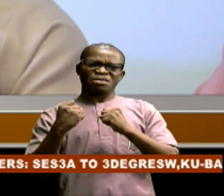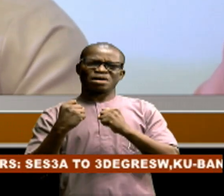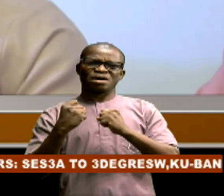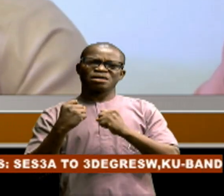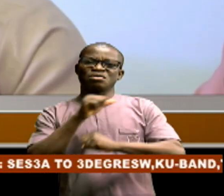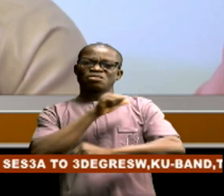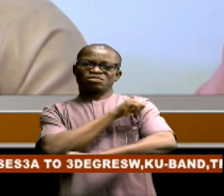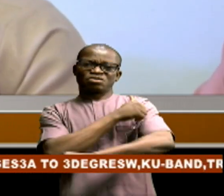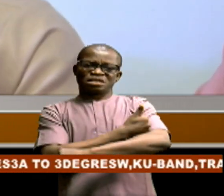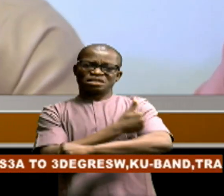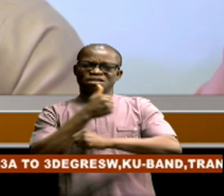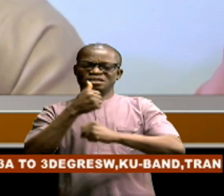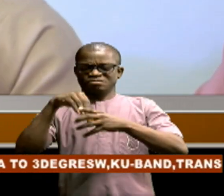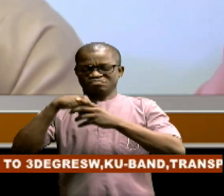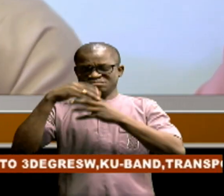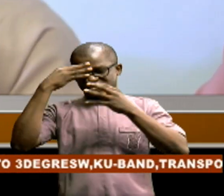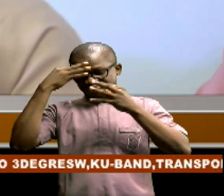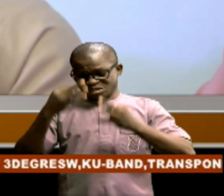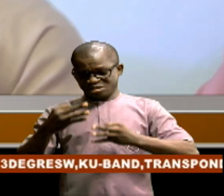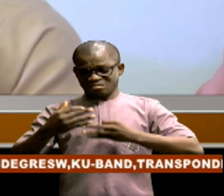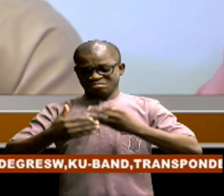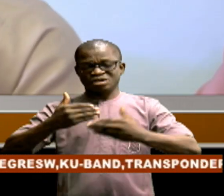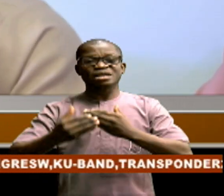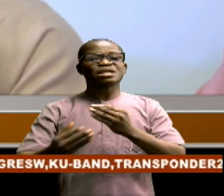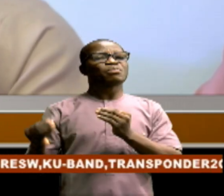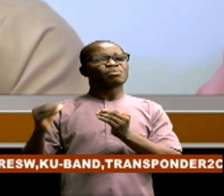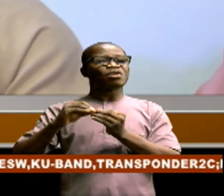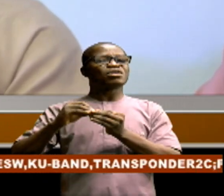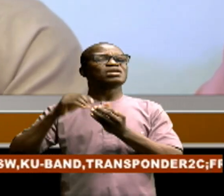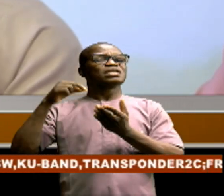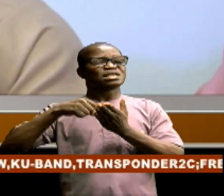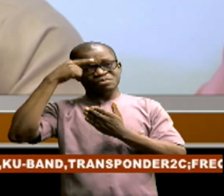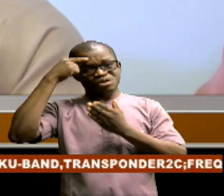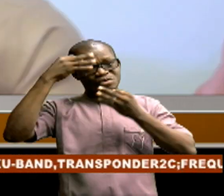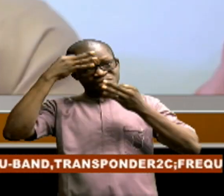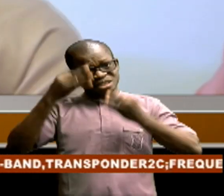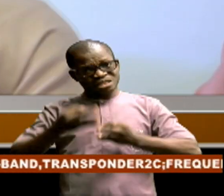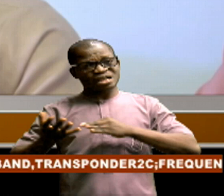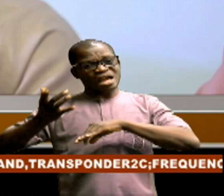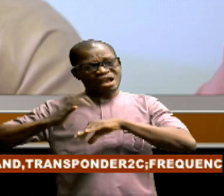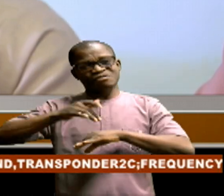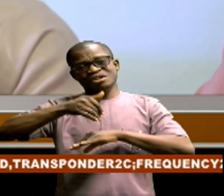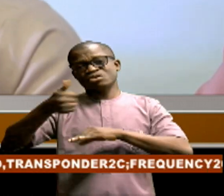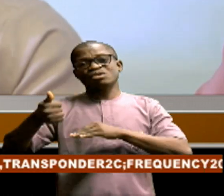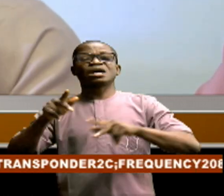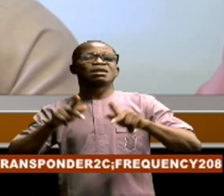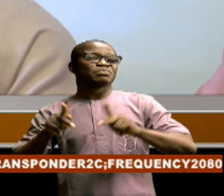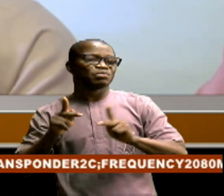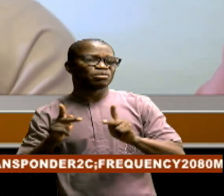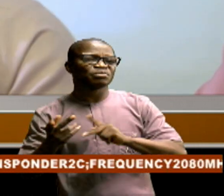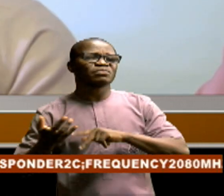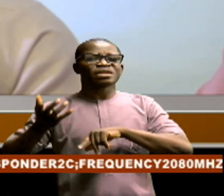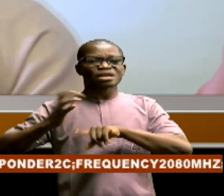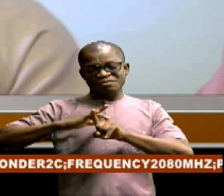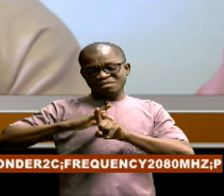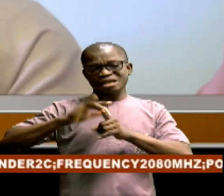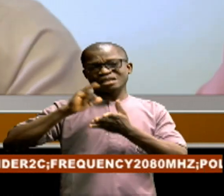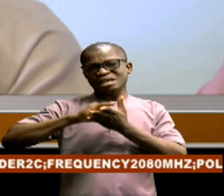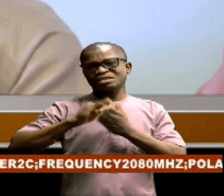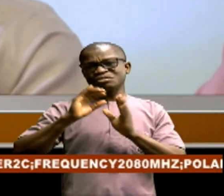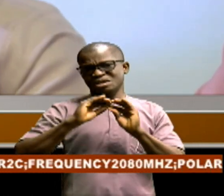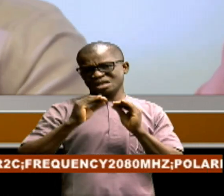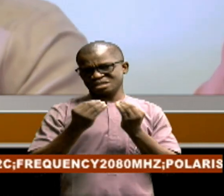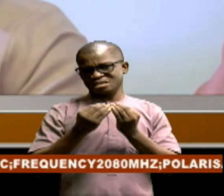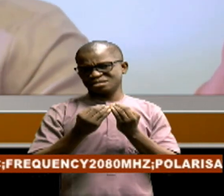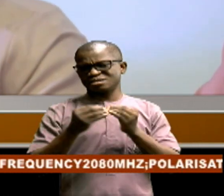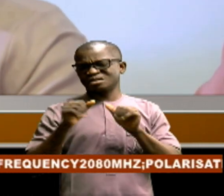and your decisions. But in all these things, because your decisions affect other people, affect the sector, and can